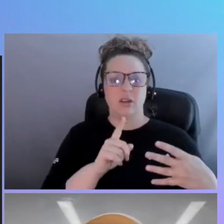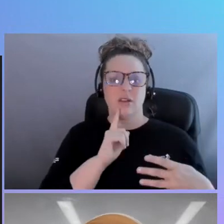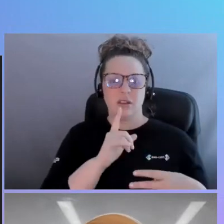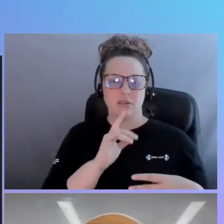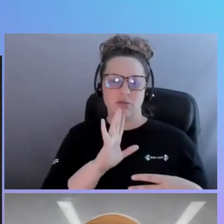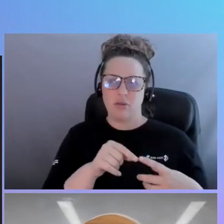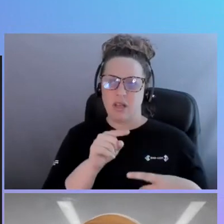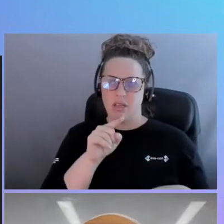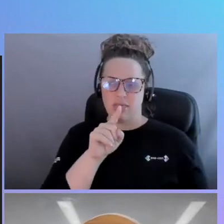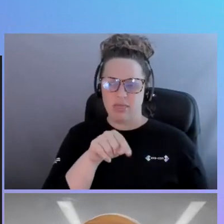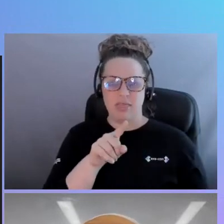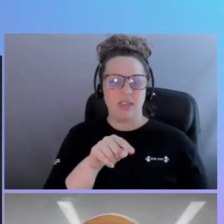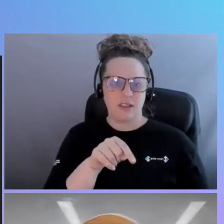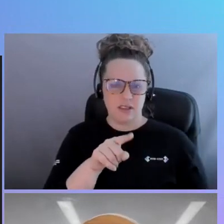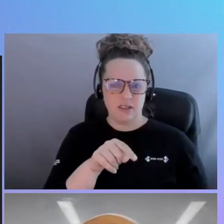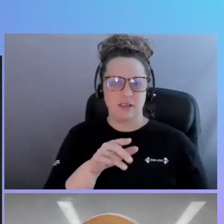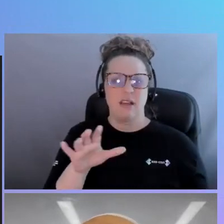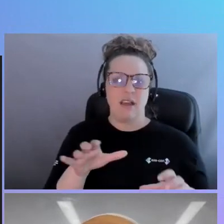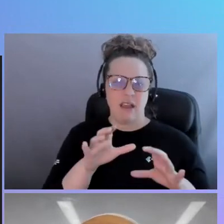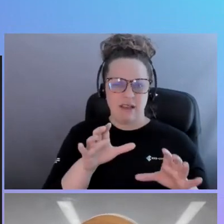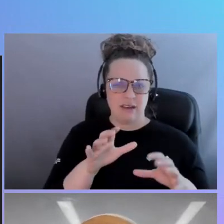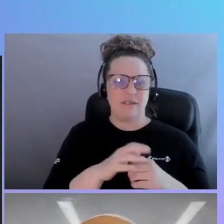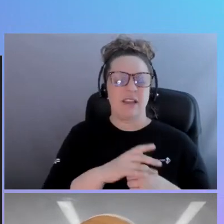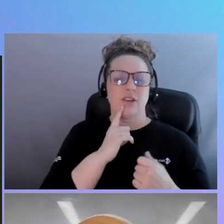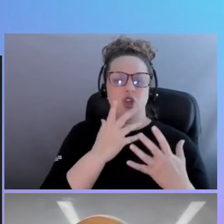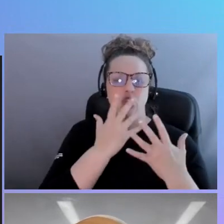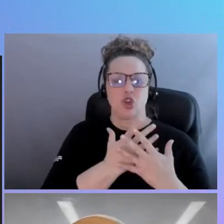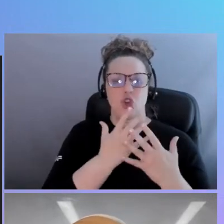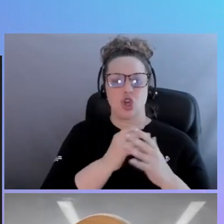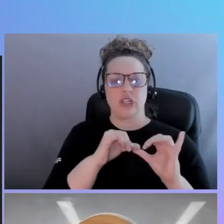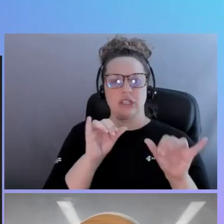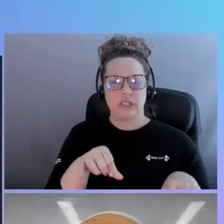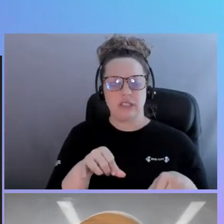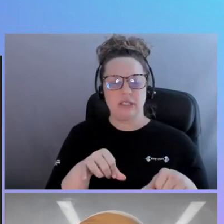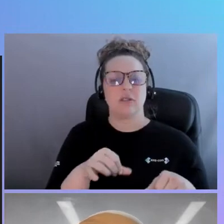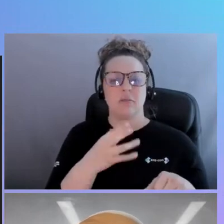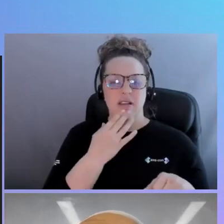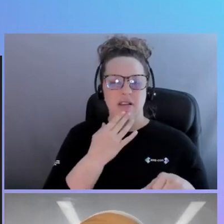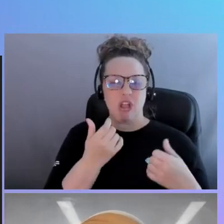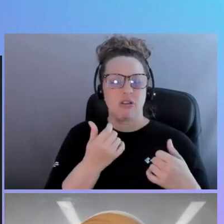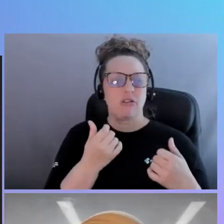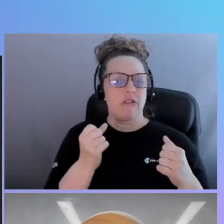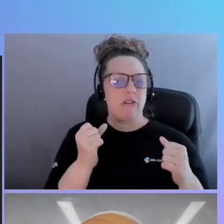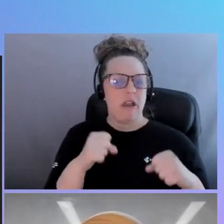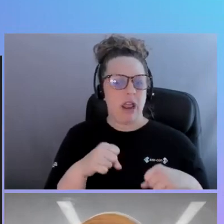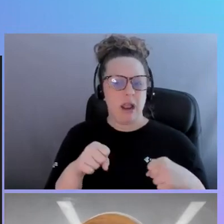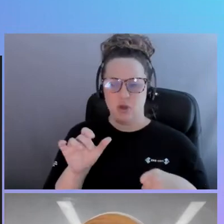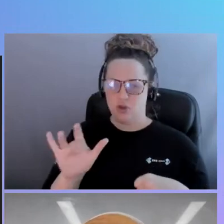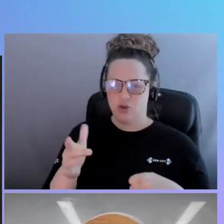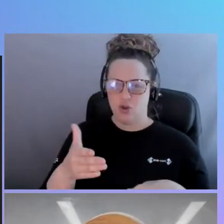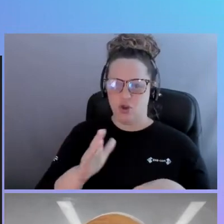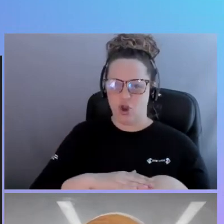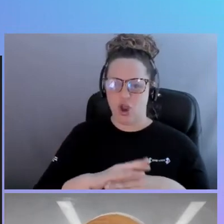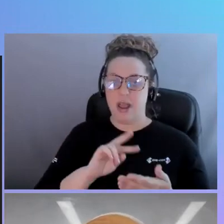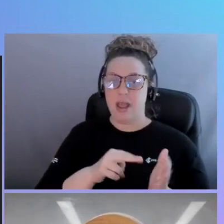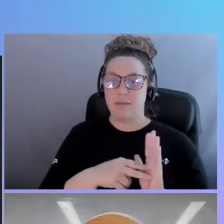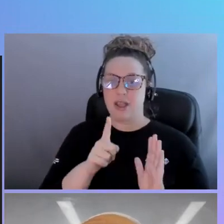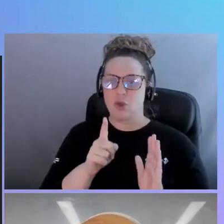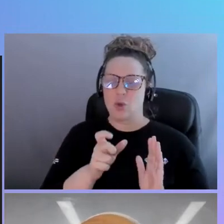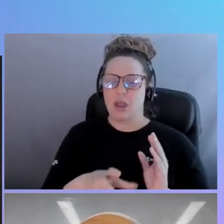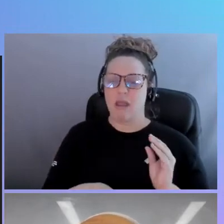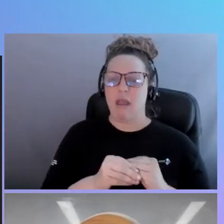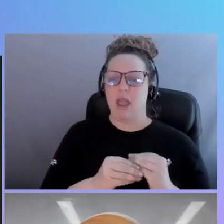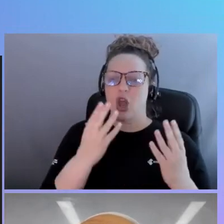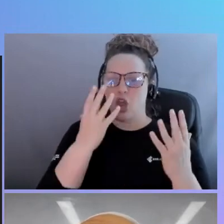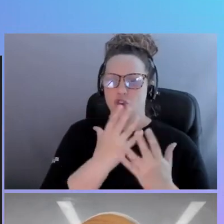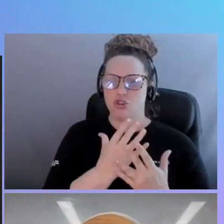It's called UI accessibility dot is darker system colors enabled. And in that case, you can assign a darker green